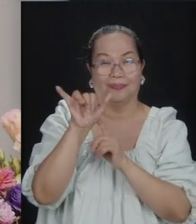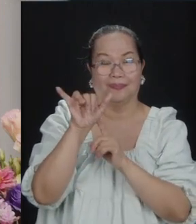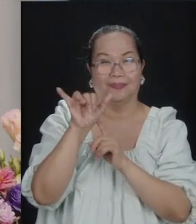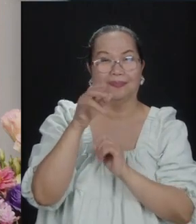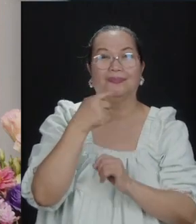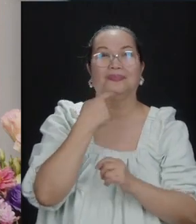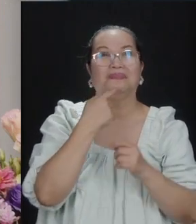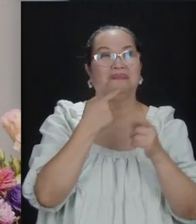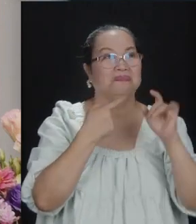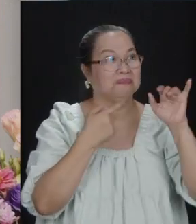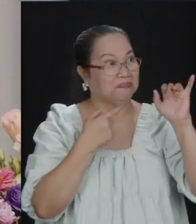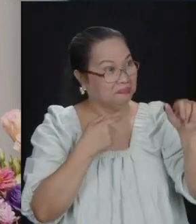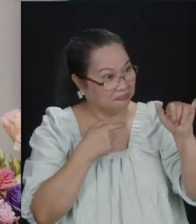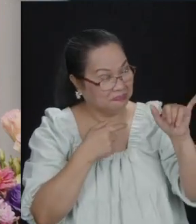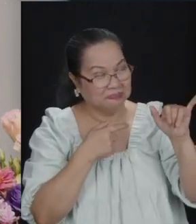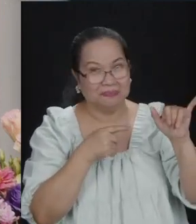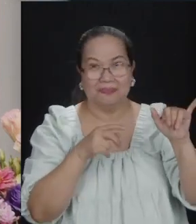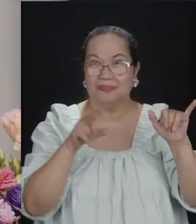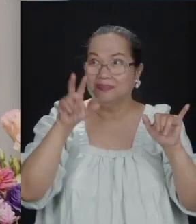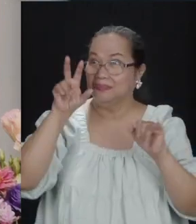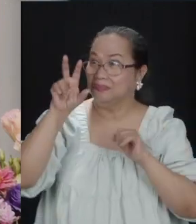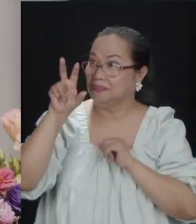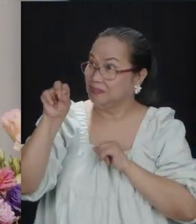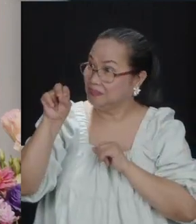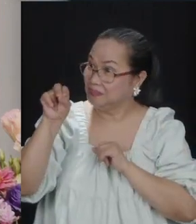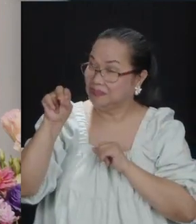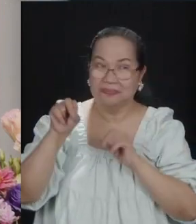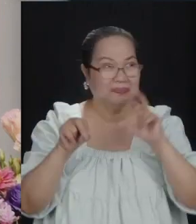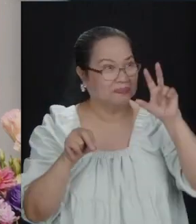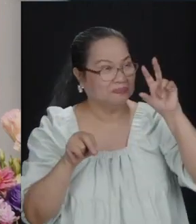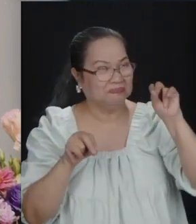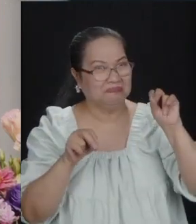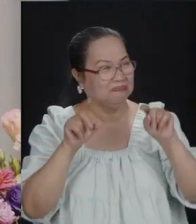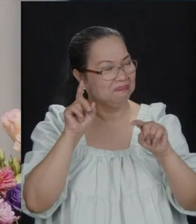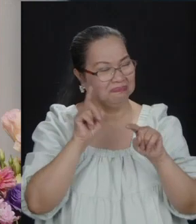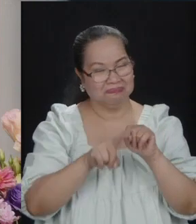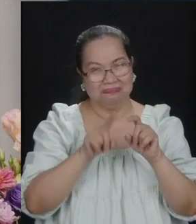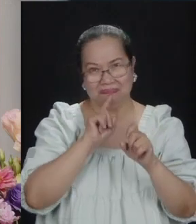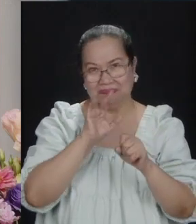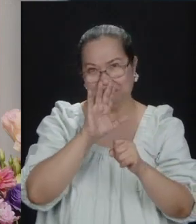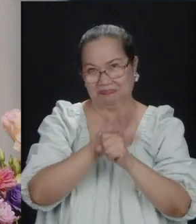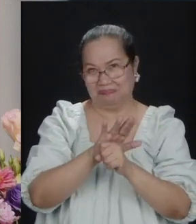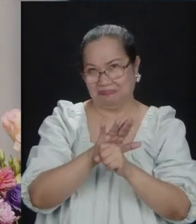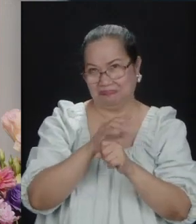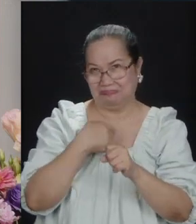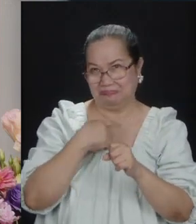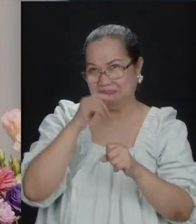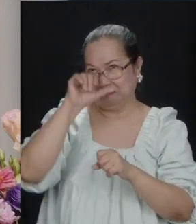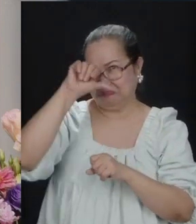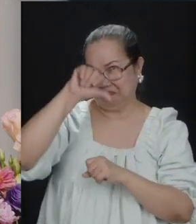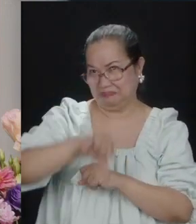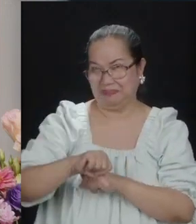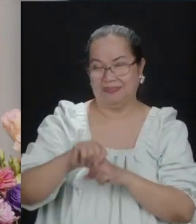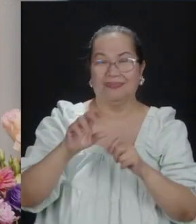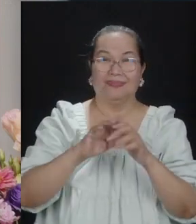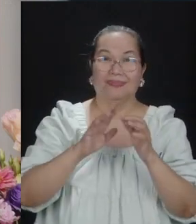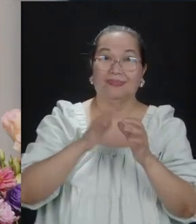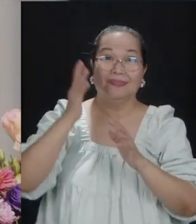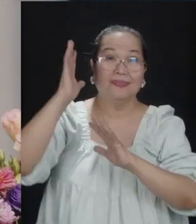no be no because we can't keep vows. And the Lord Jesus knows that. And in those